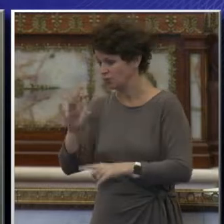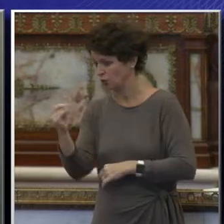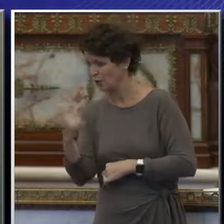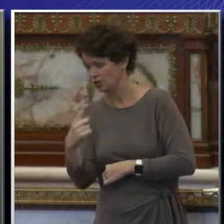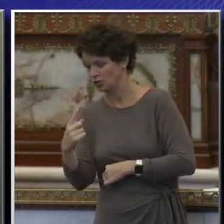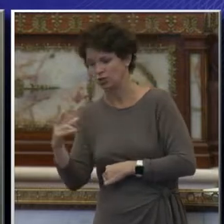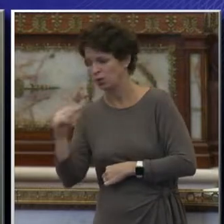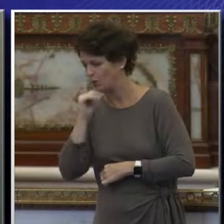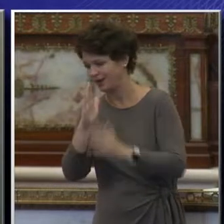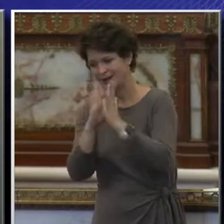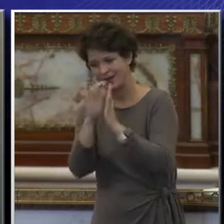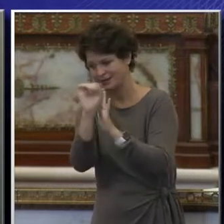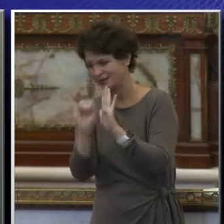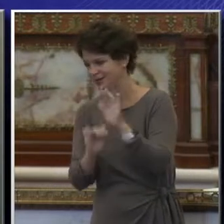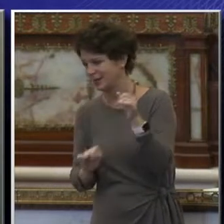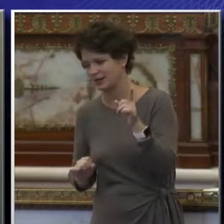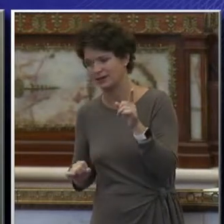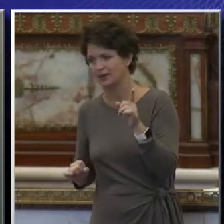That